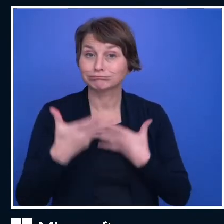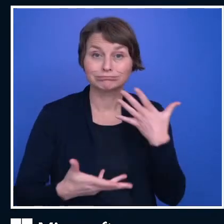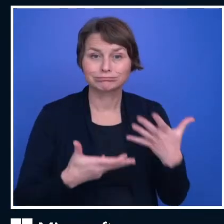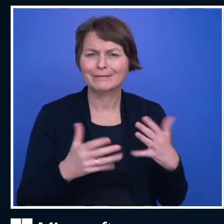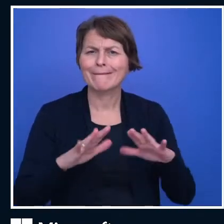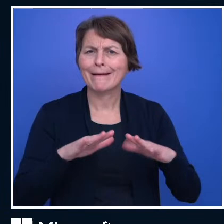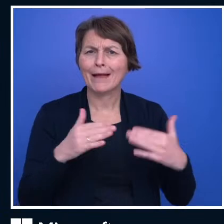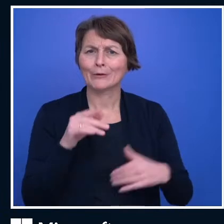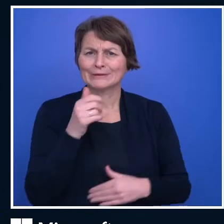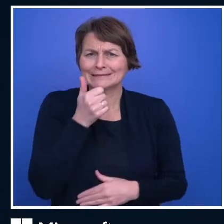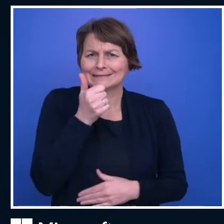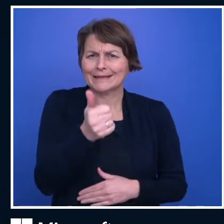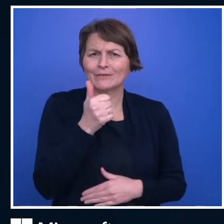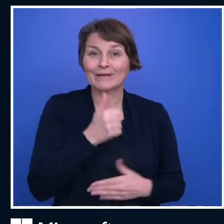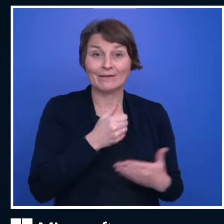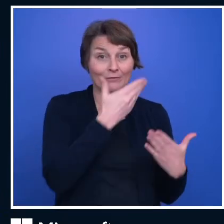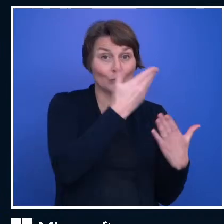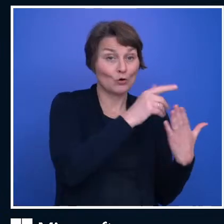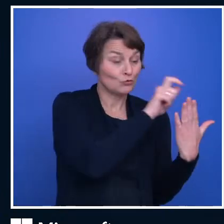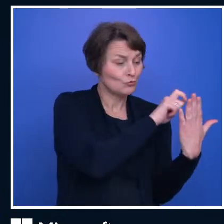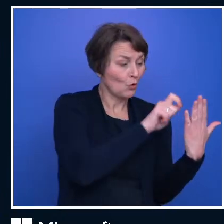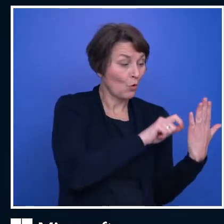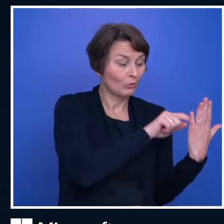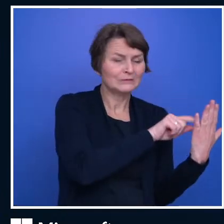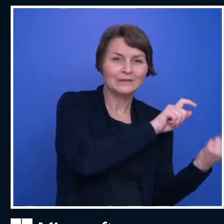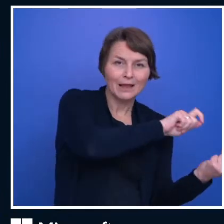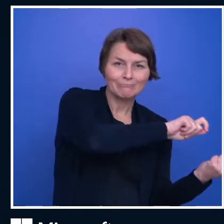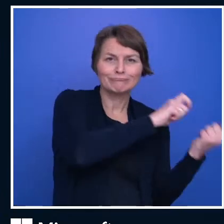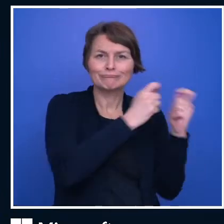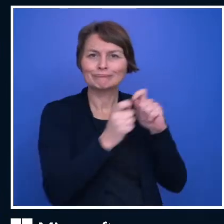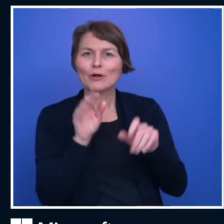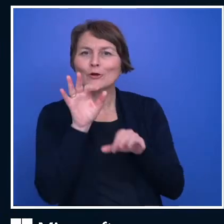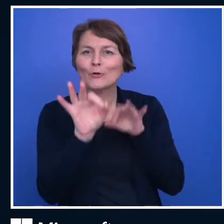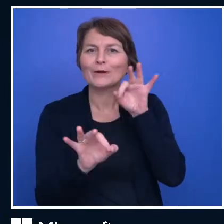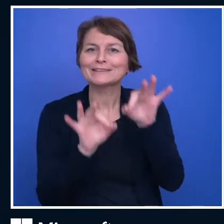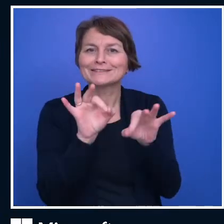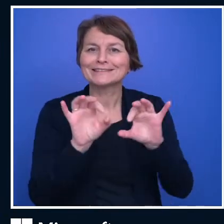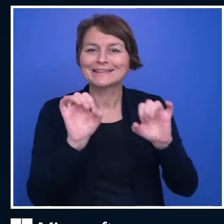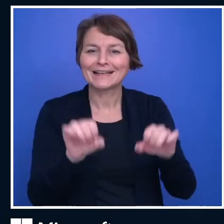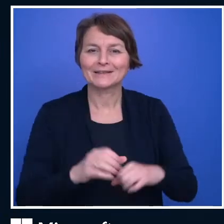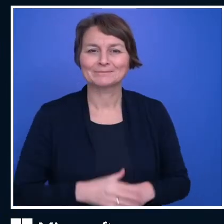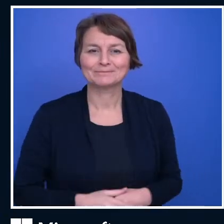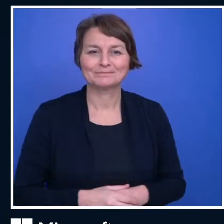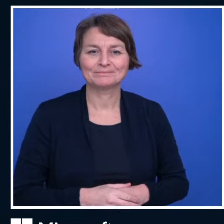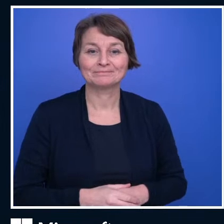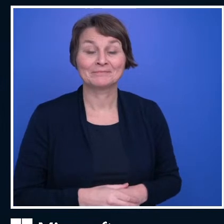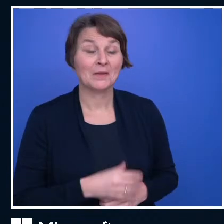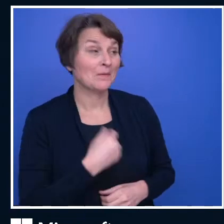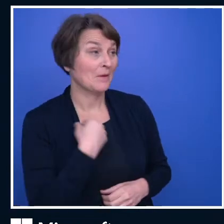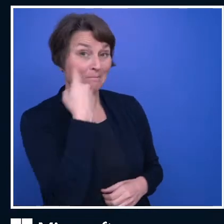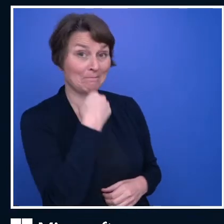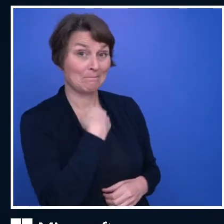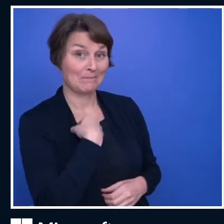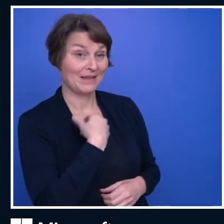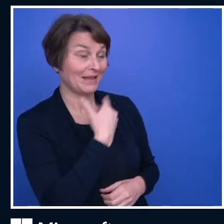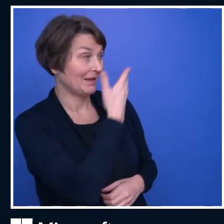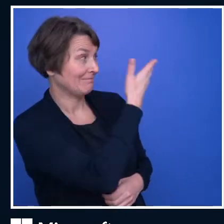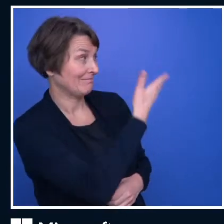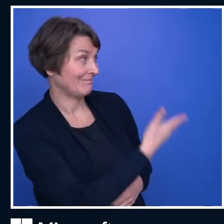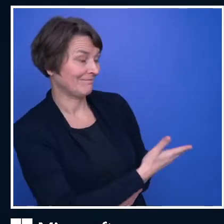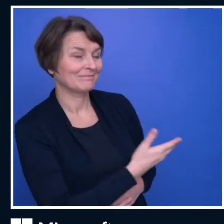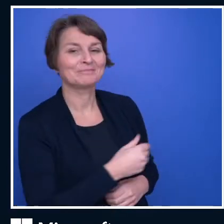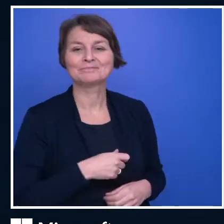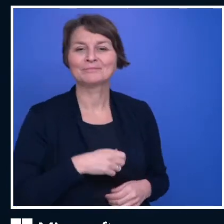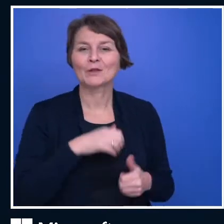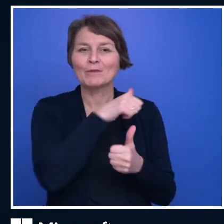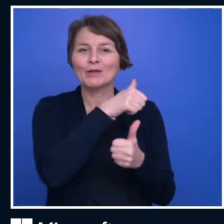your notes. Let me just introduce myself. I'm Soumya Narparaju. I'm a junior at GNETS. I'm a pre-final